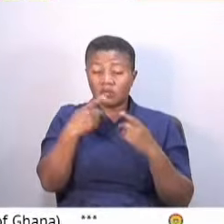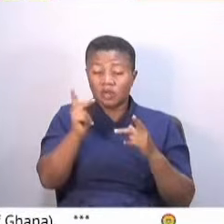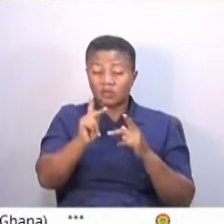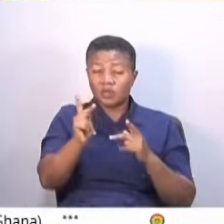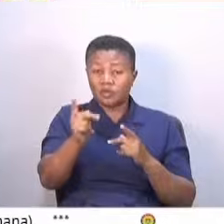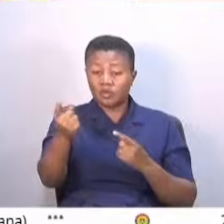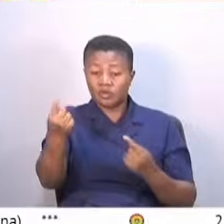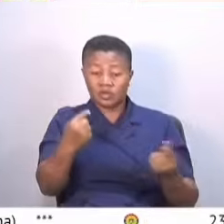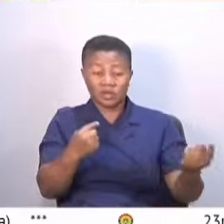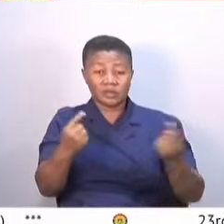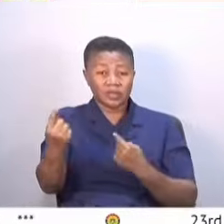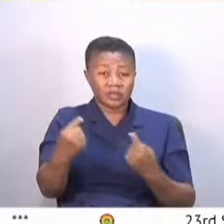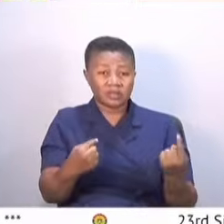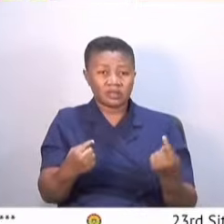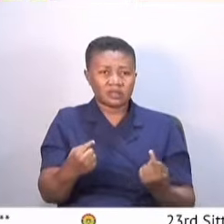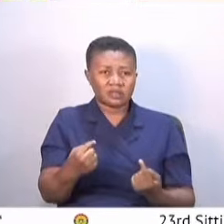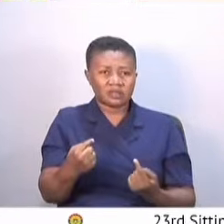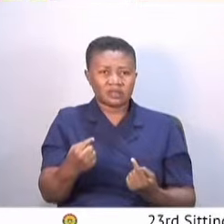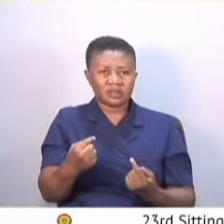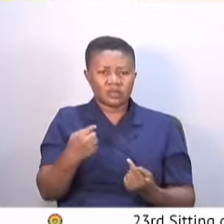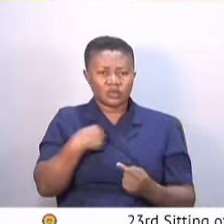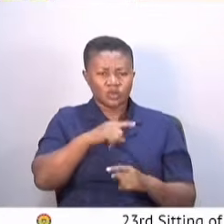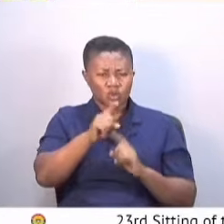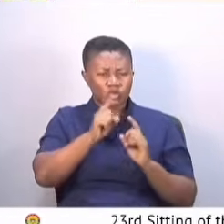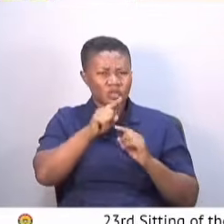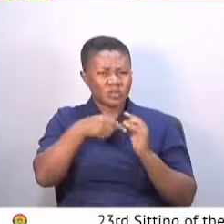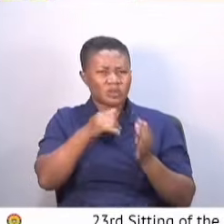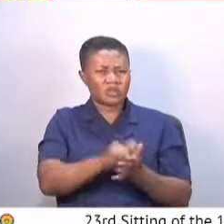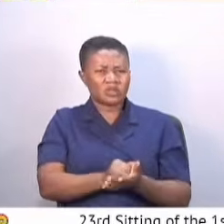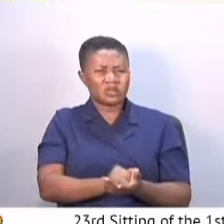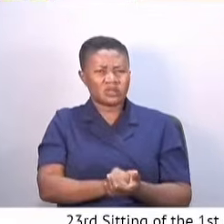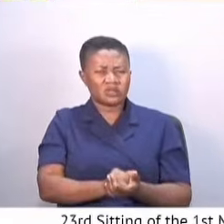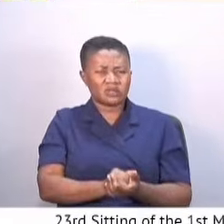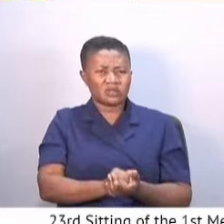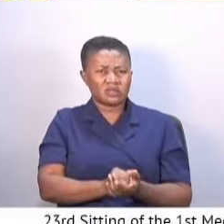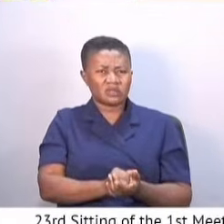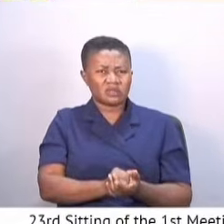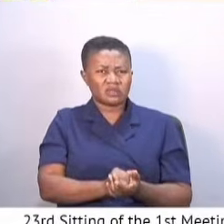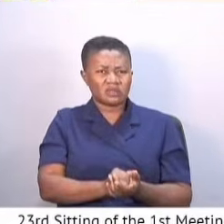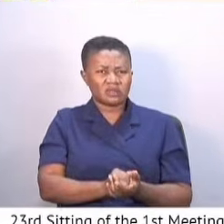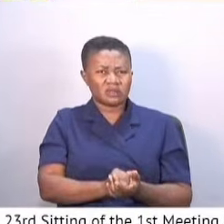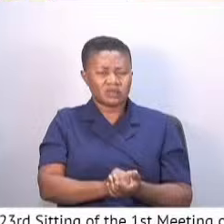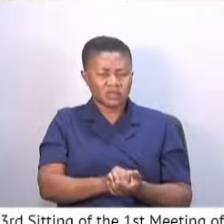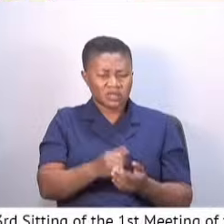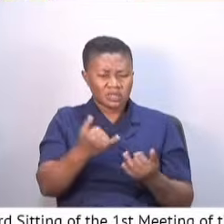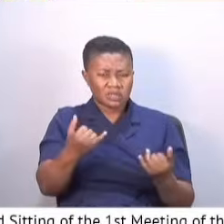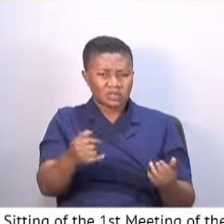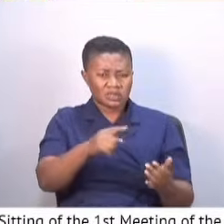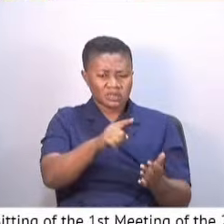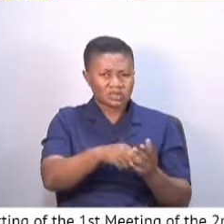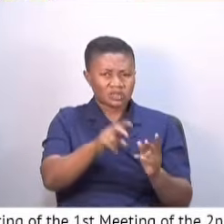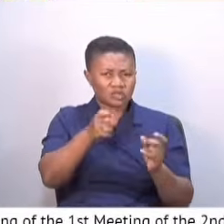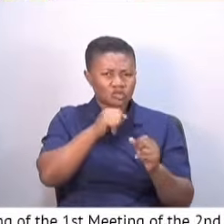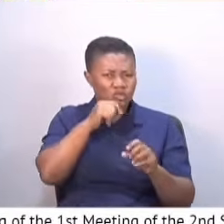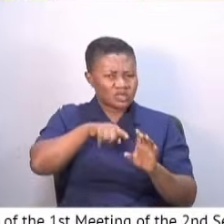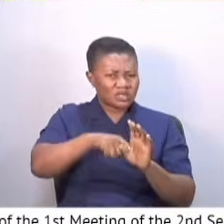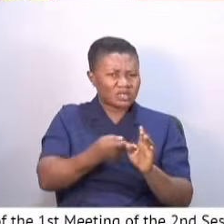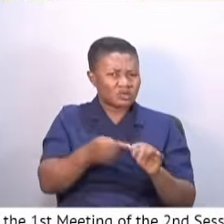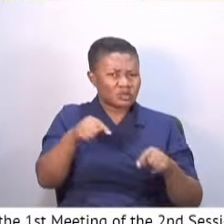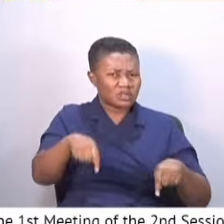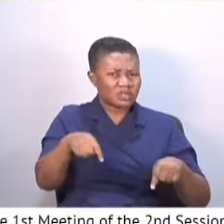attendance, we are all speaking to that fact. But it didn't start today. I remember very